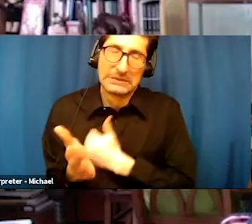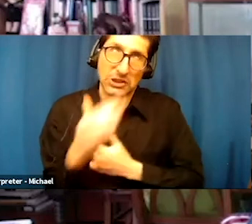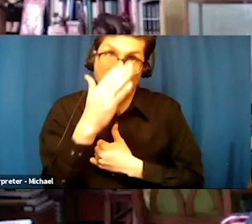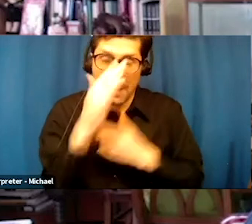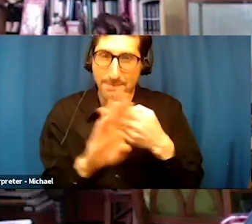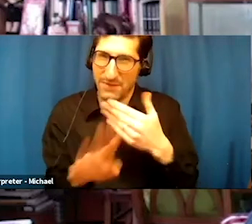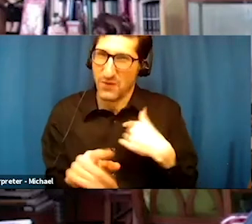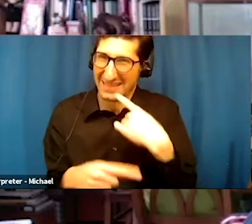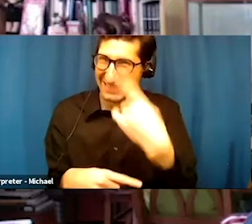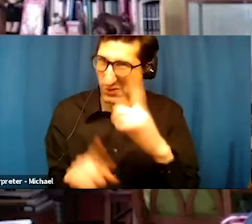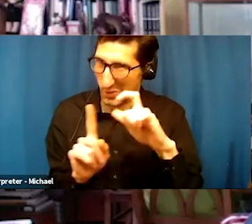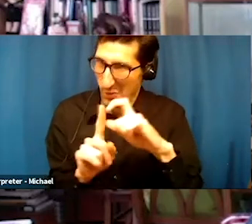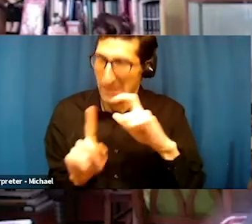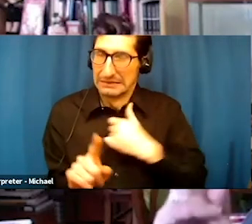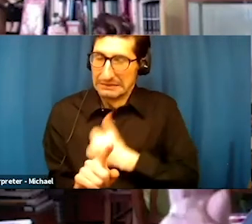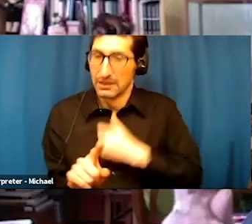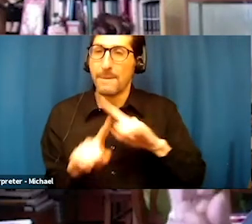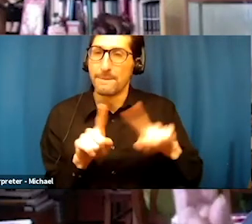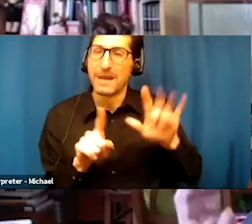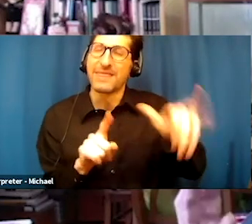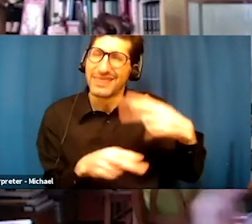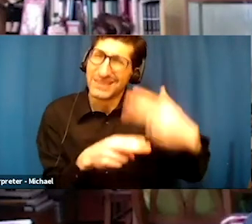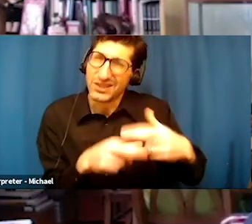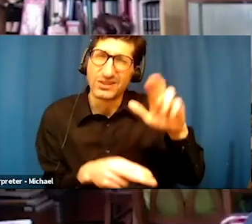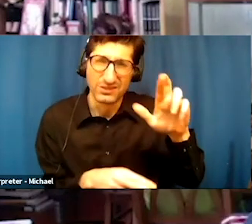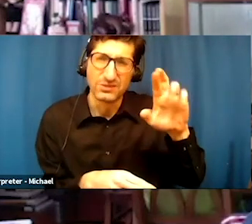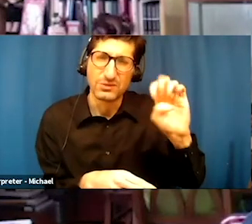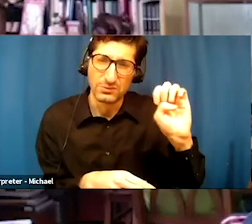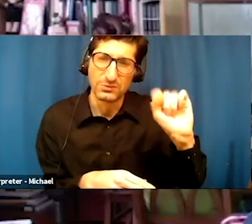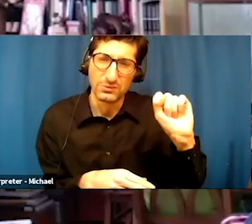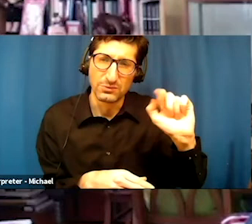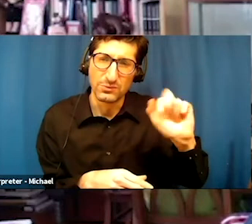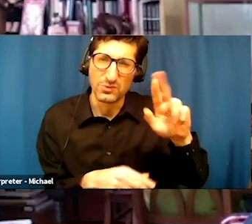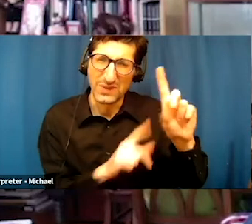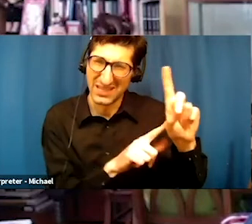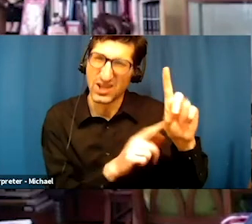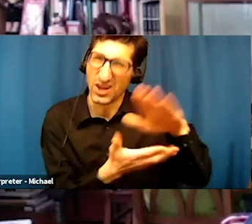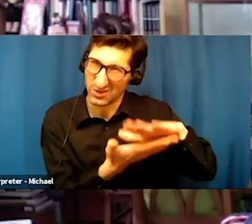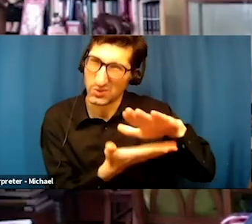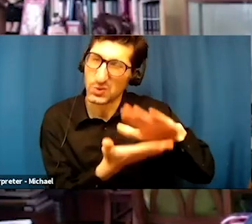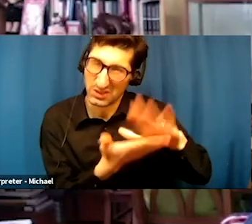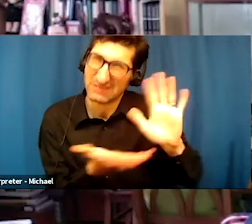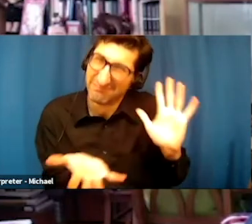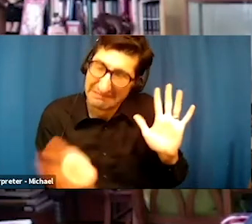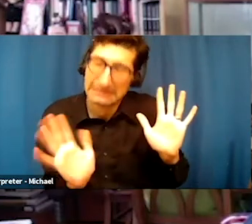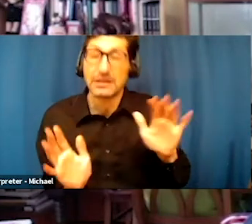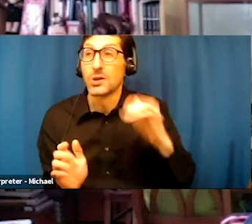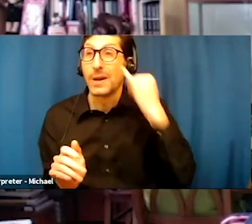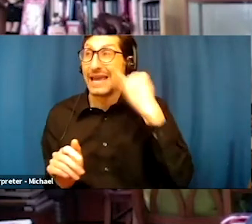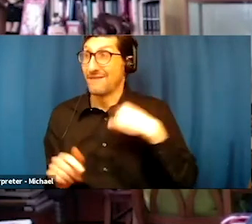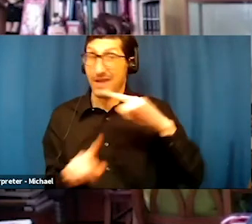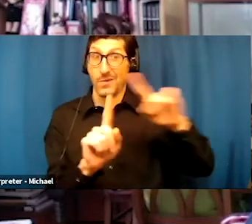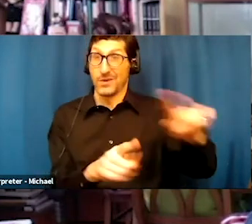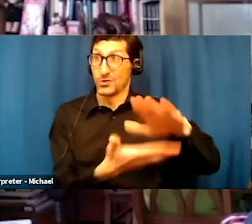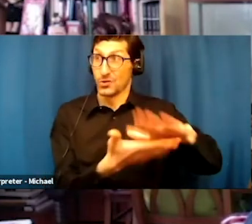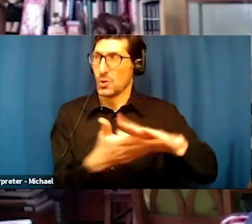of time, but what it was called was the retard school. So if you told anyone you went there, that's what they called you.